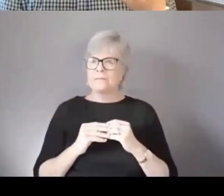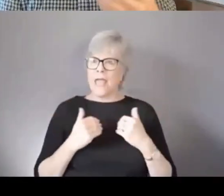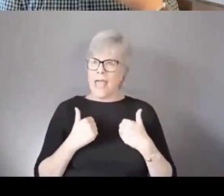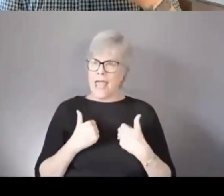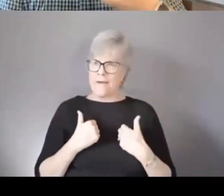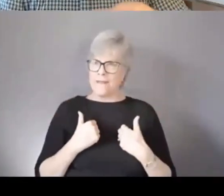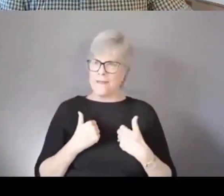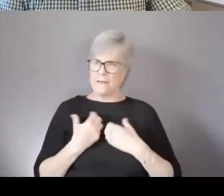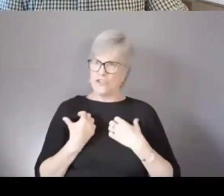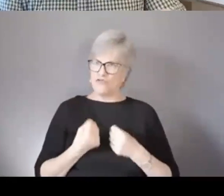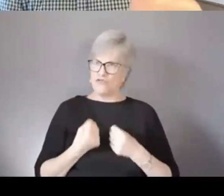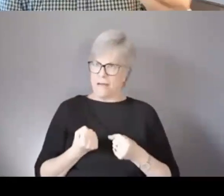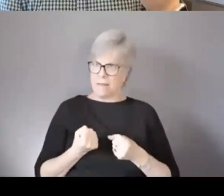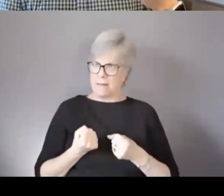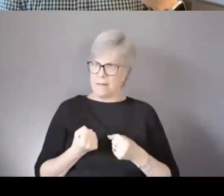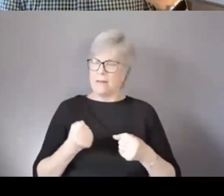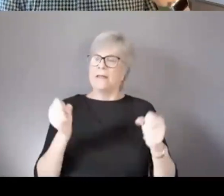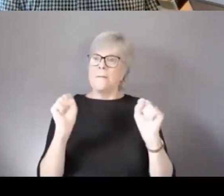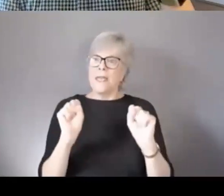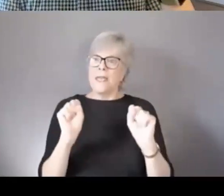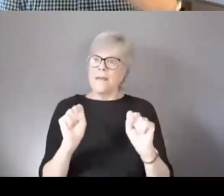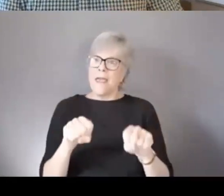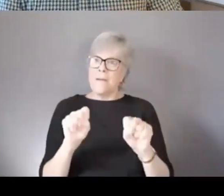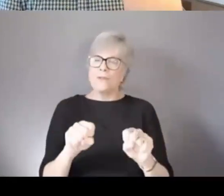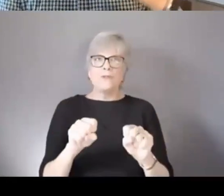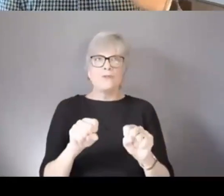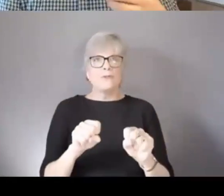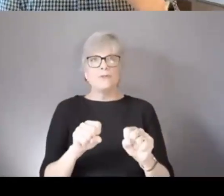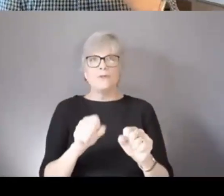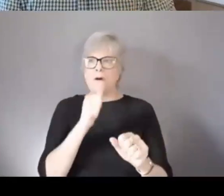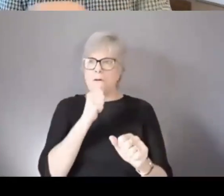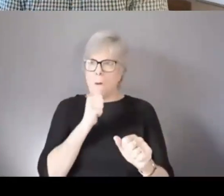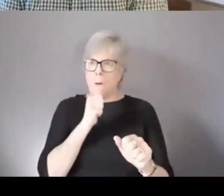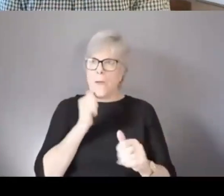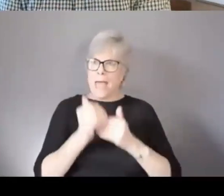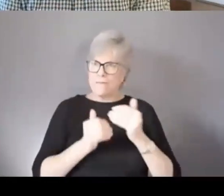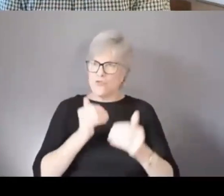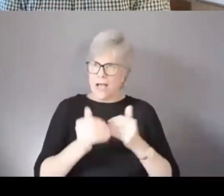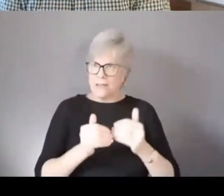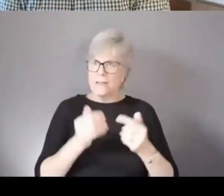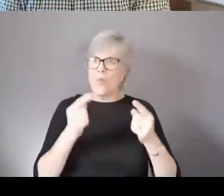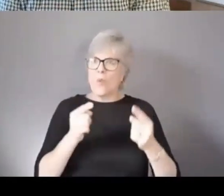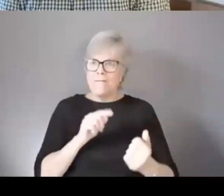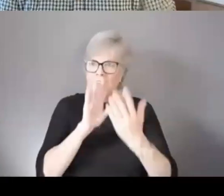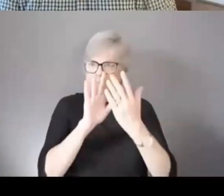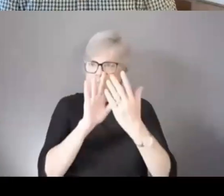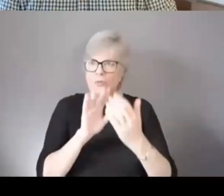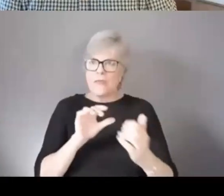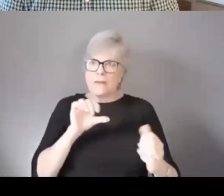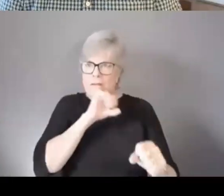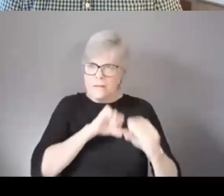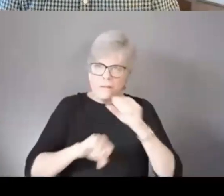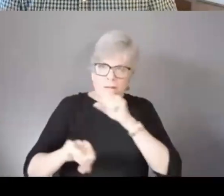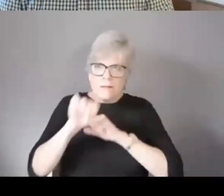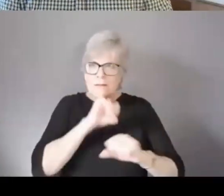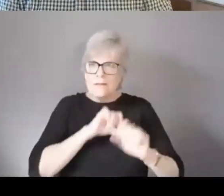having the strength and being able to really kind of cope and process in the face of adversity.